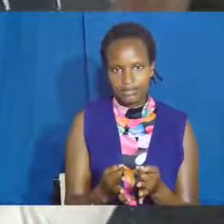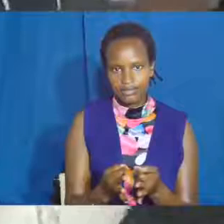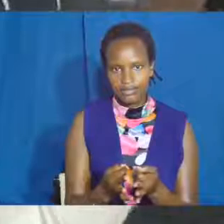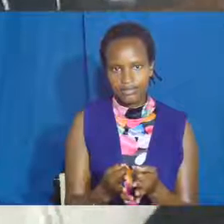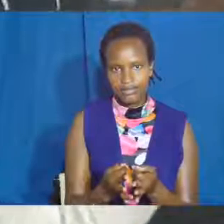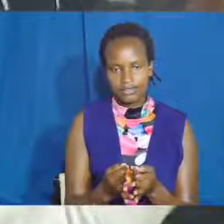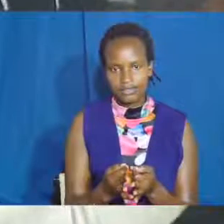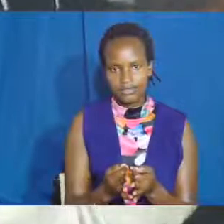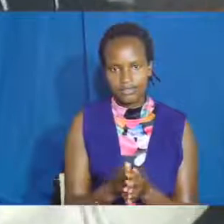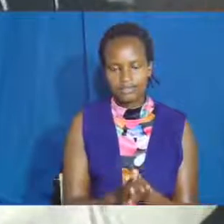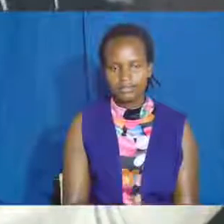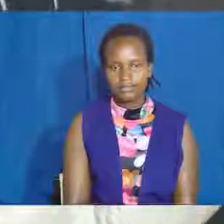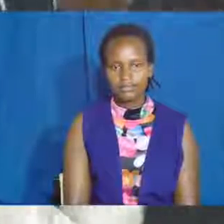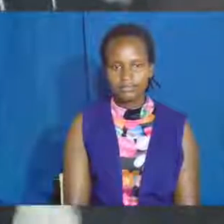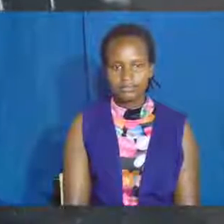substances